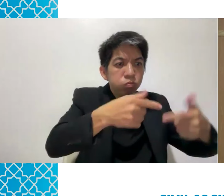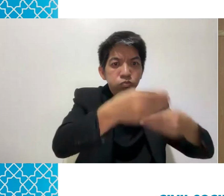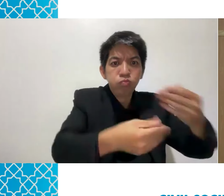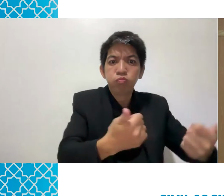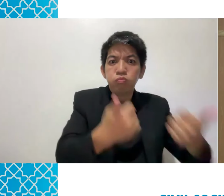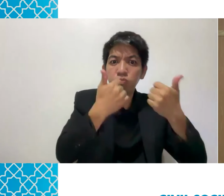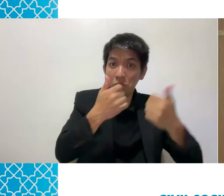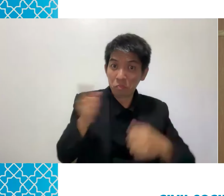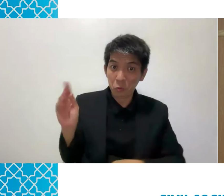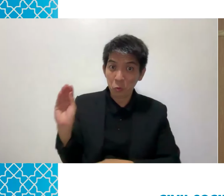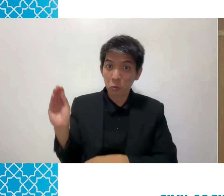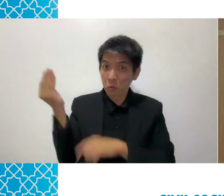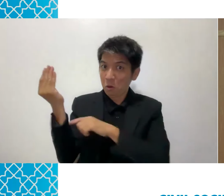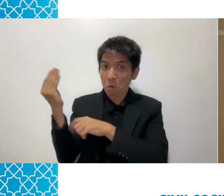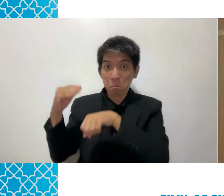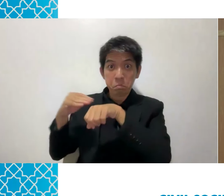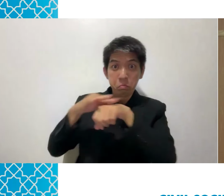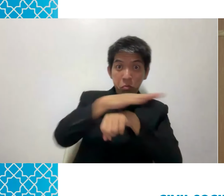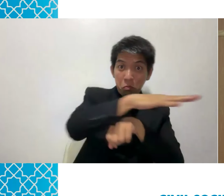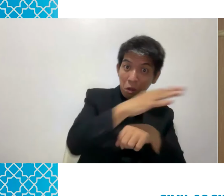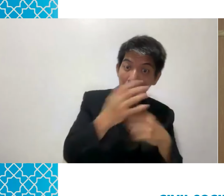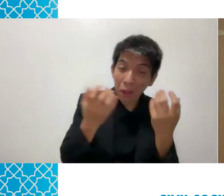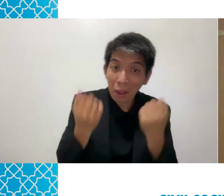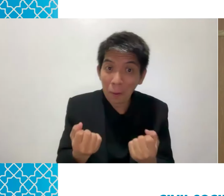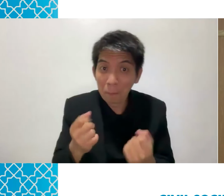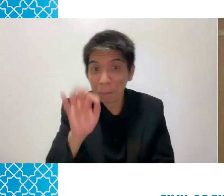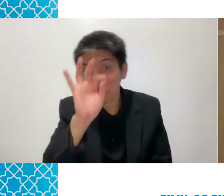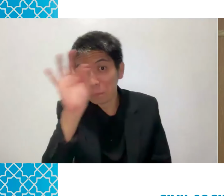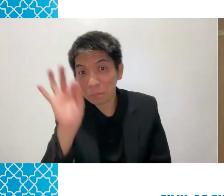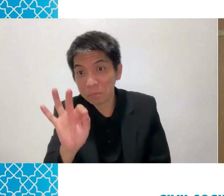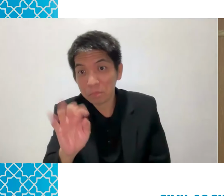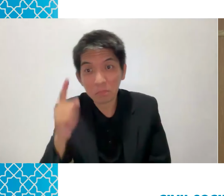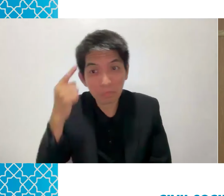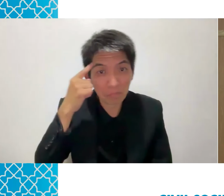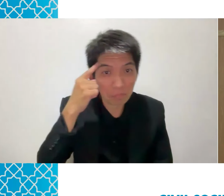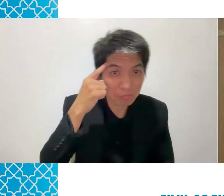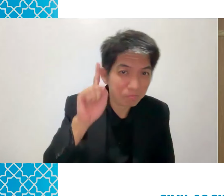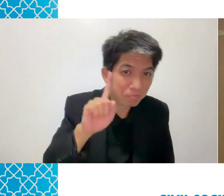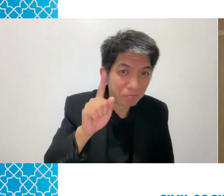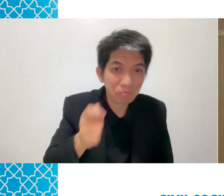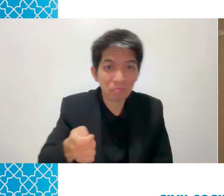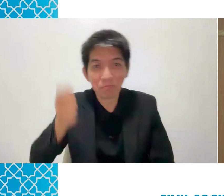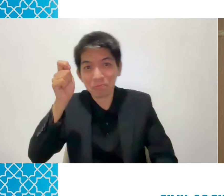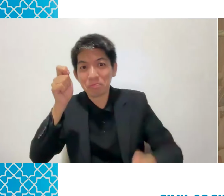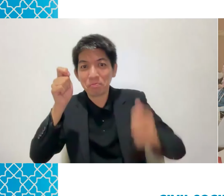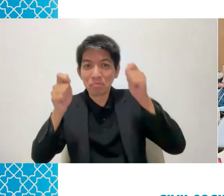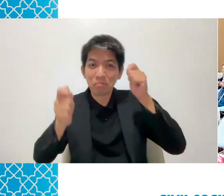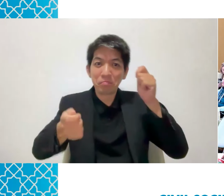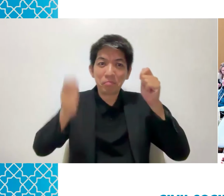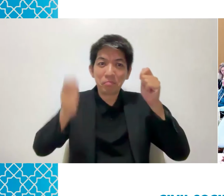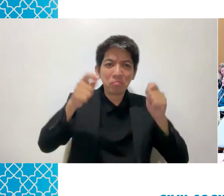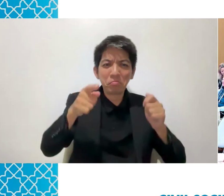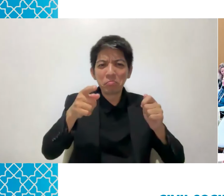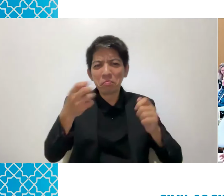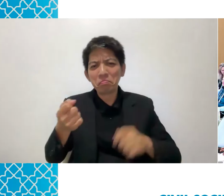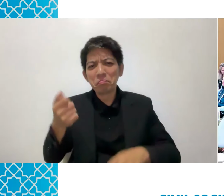will inherit. What do we think? I see mostly green, a little bit of